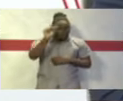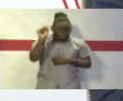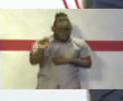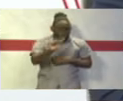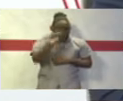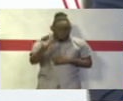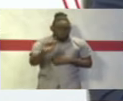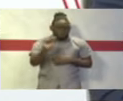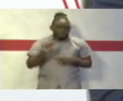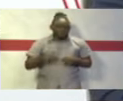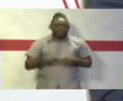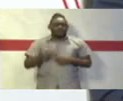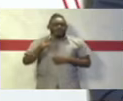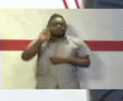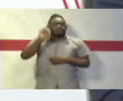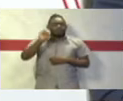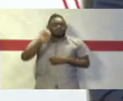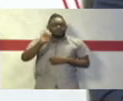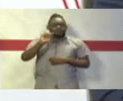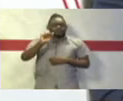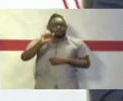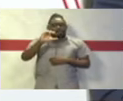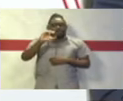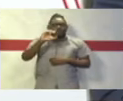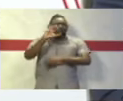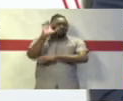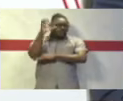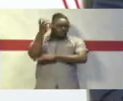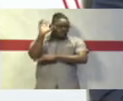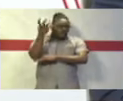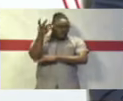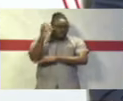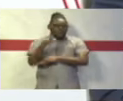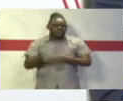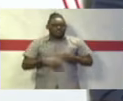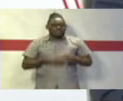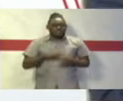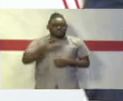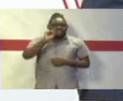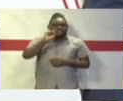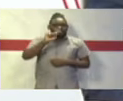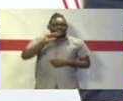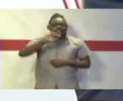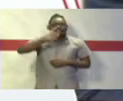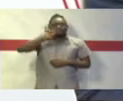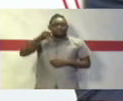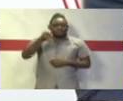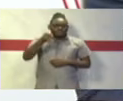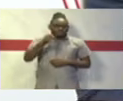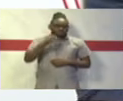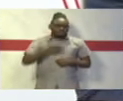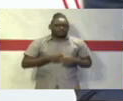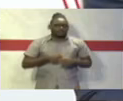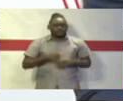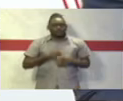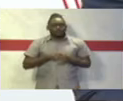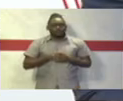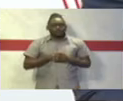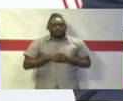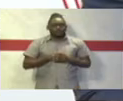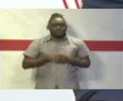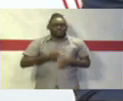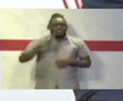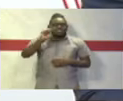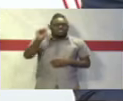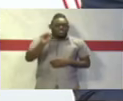Health Center, the St. Joseph Enhanced Health Center, Tacarigua Health Center, and at the